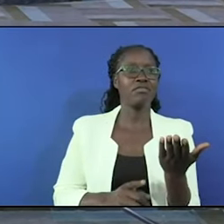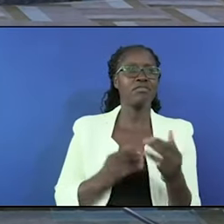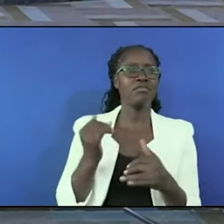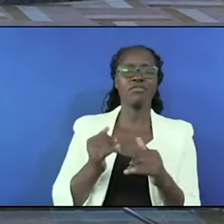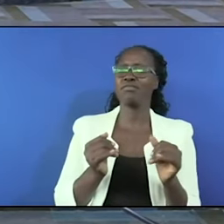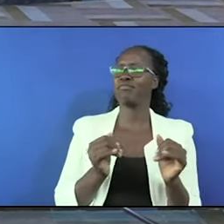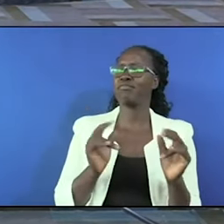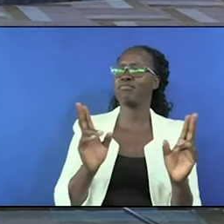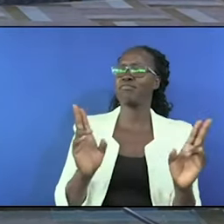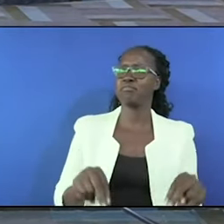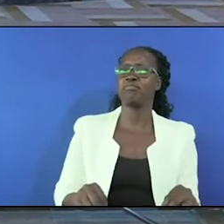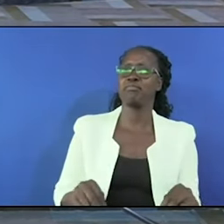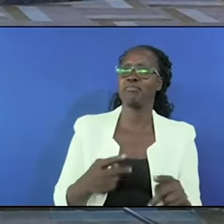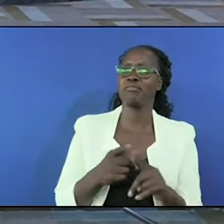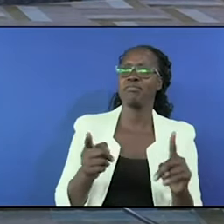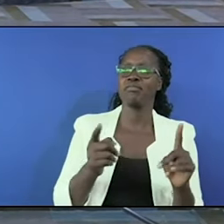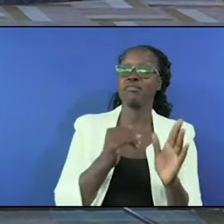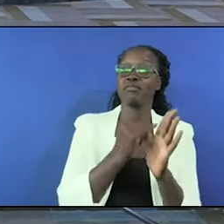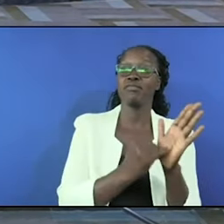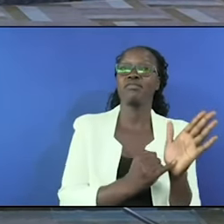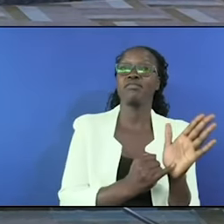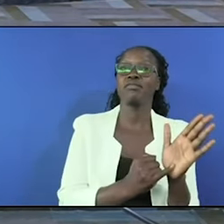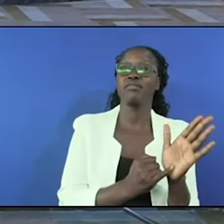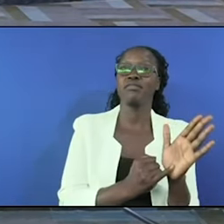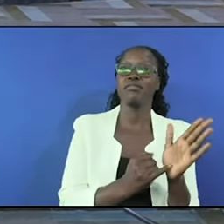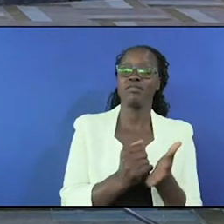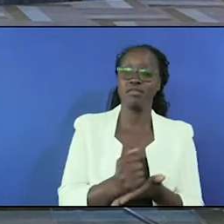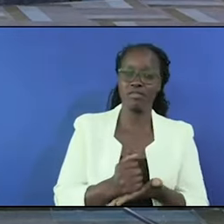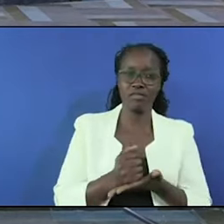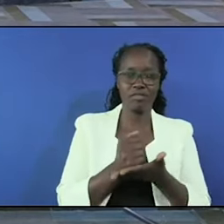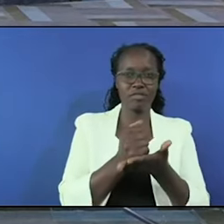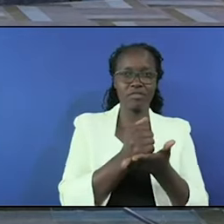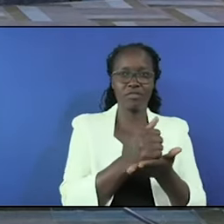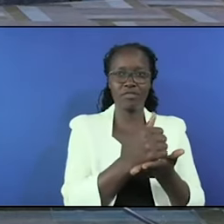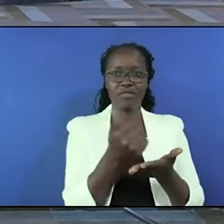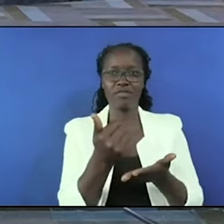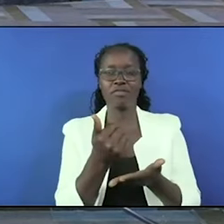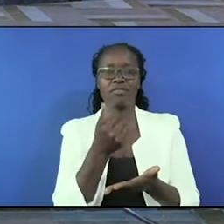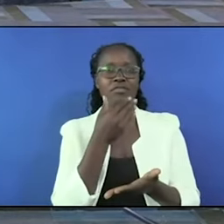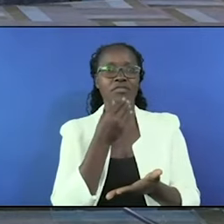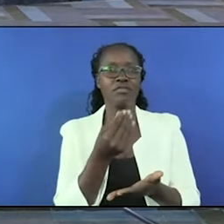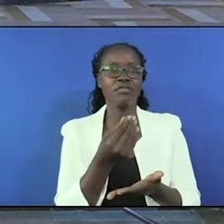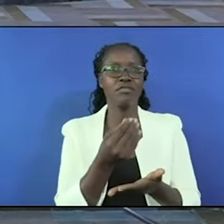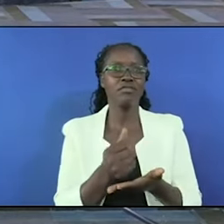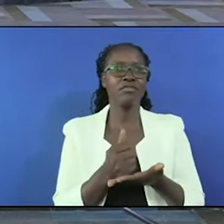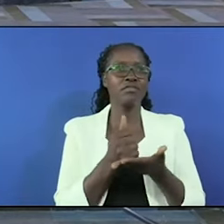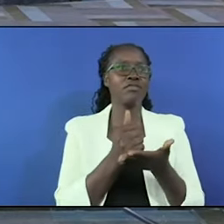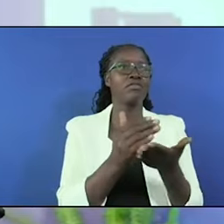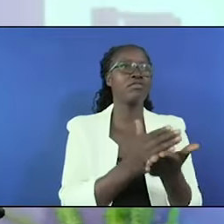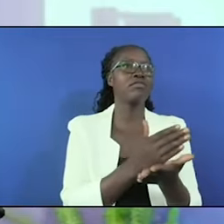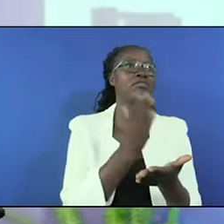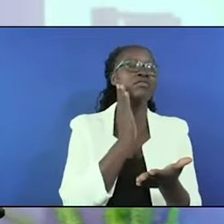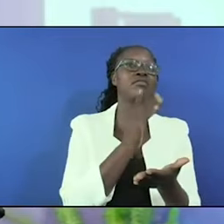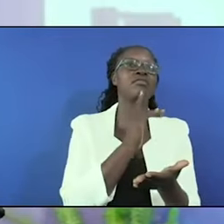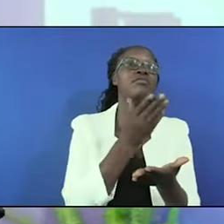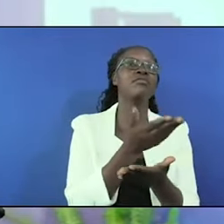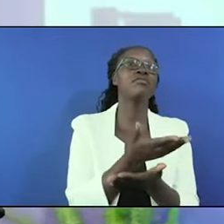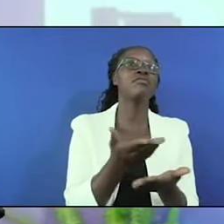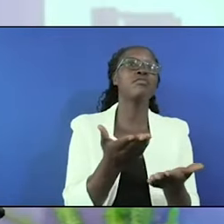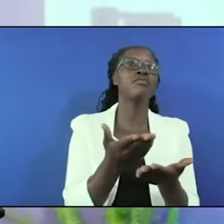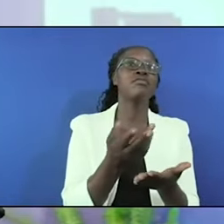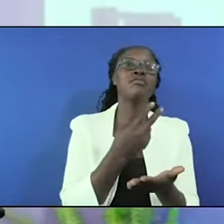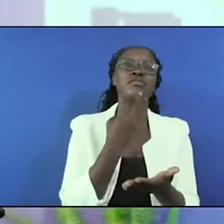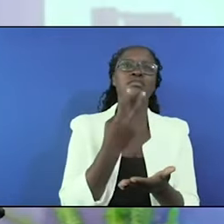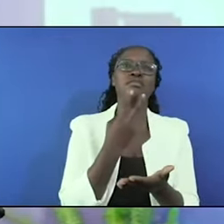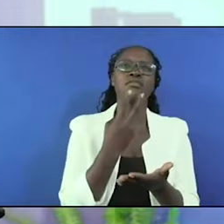anything. But just to help a young man, to help some parent here who